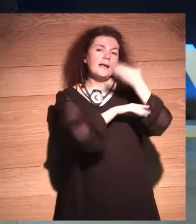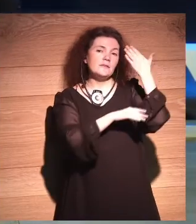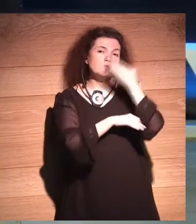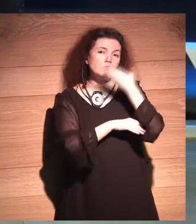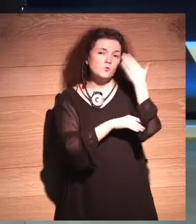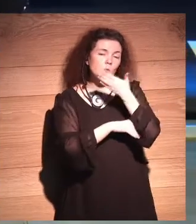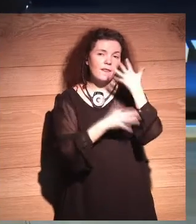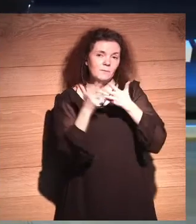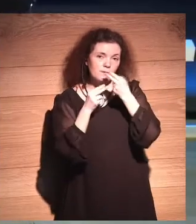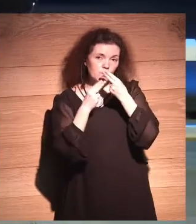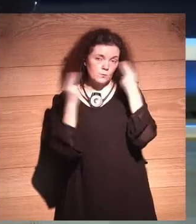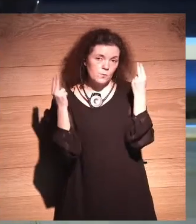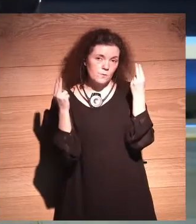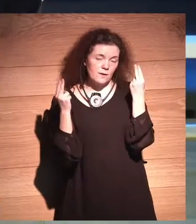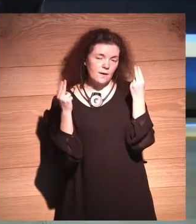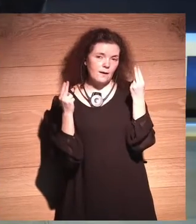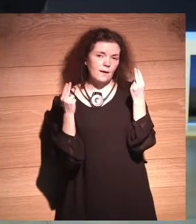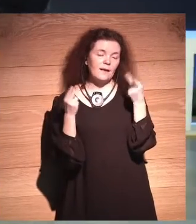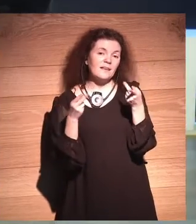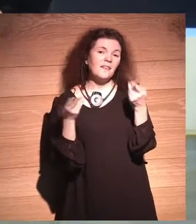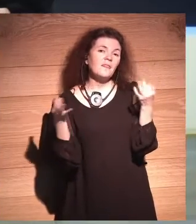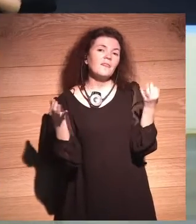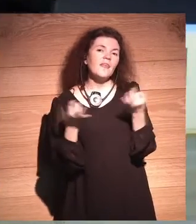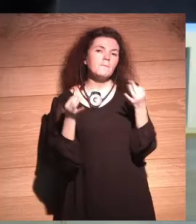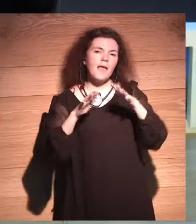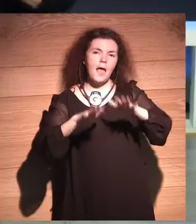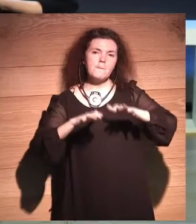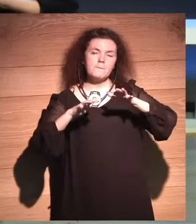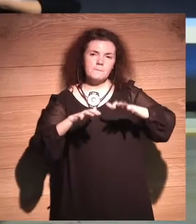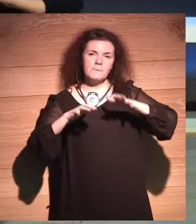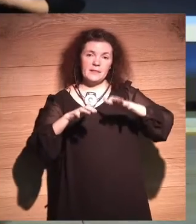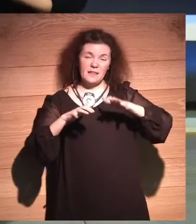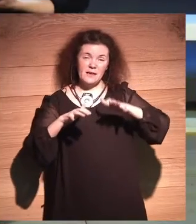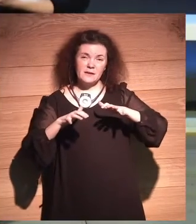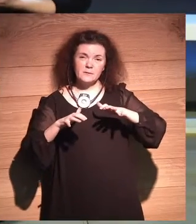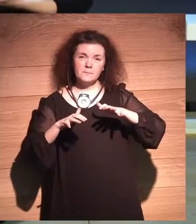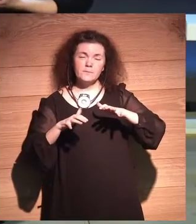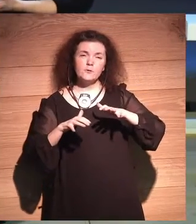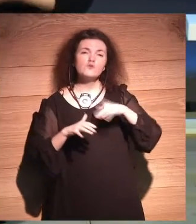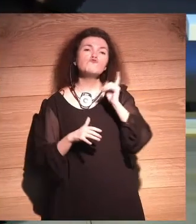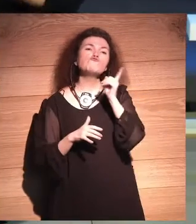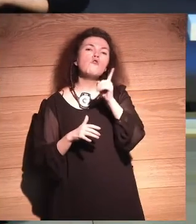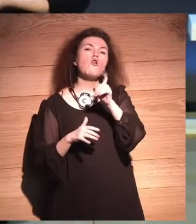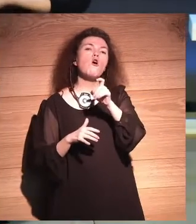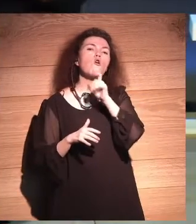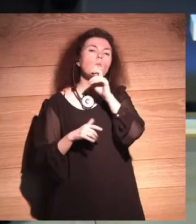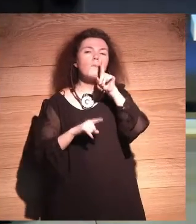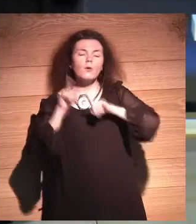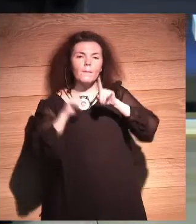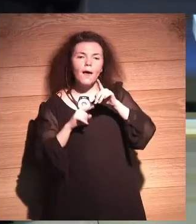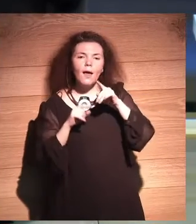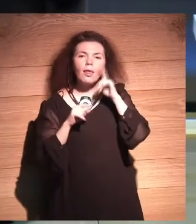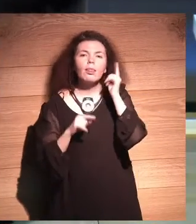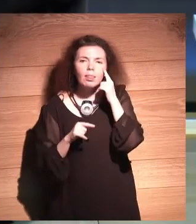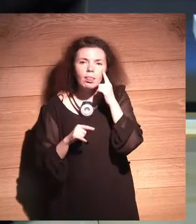of this. You're not taught to define a problem so that you can then ask people to help you to solve it. That's a skill, to know how